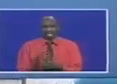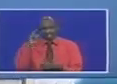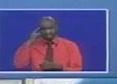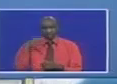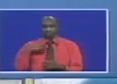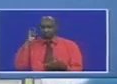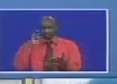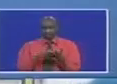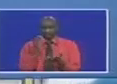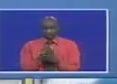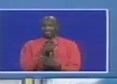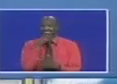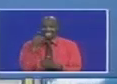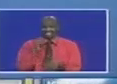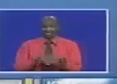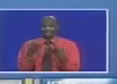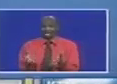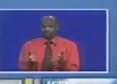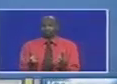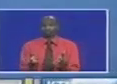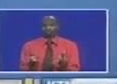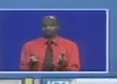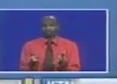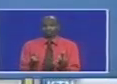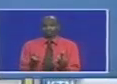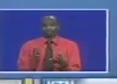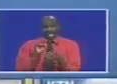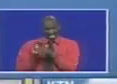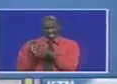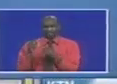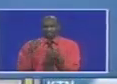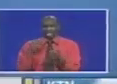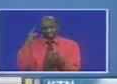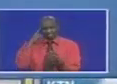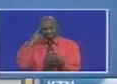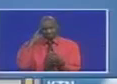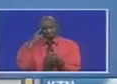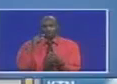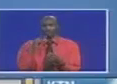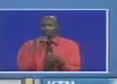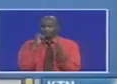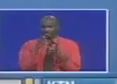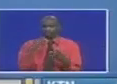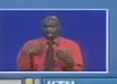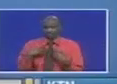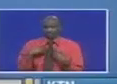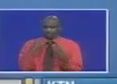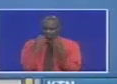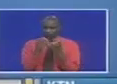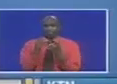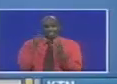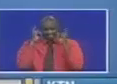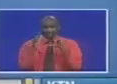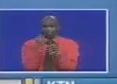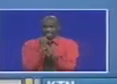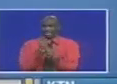recognize we are in the dry season. So the early warning information that we're picking up needs to inform decision making.